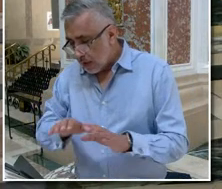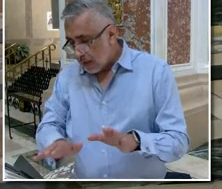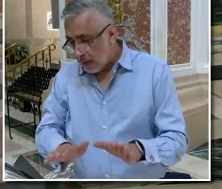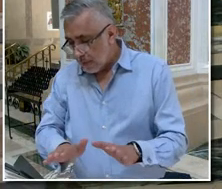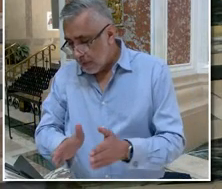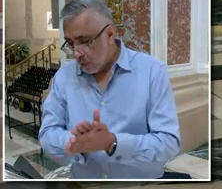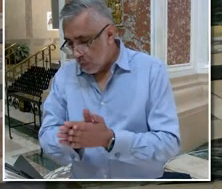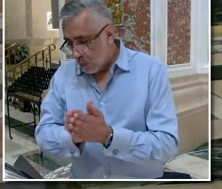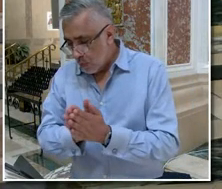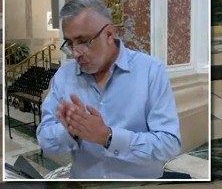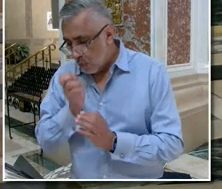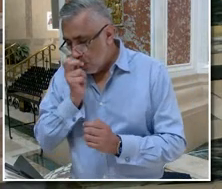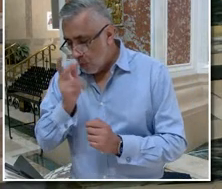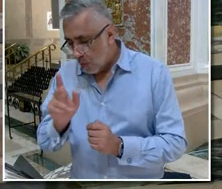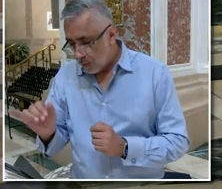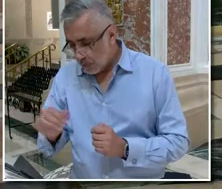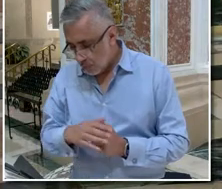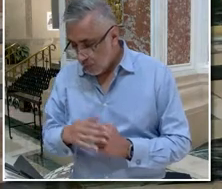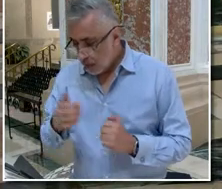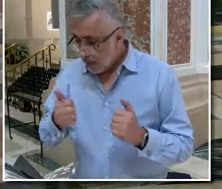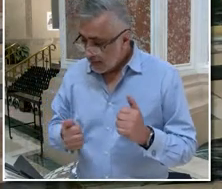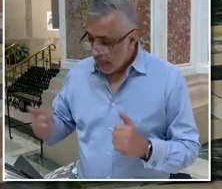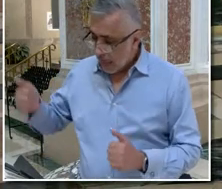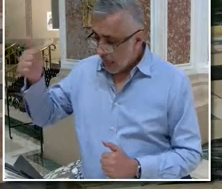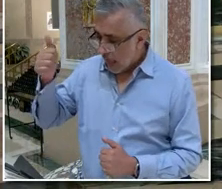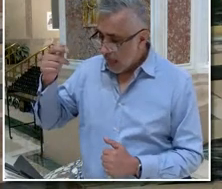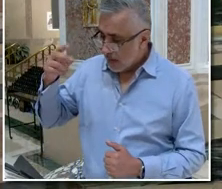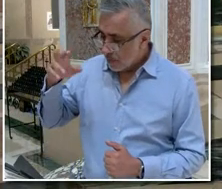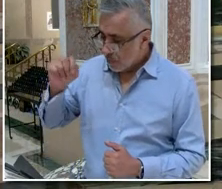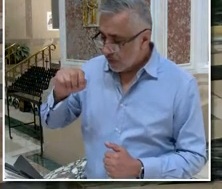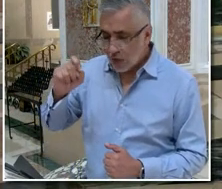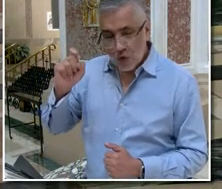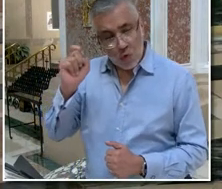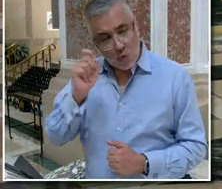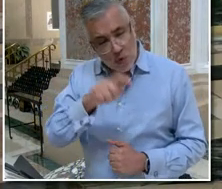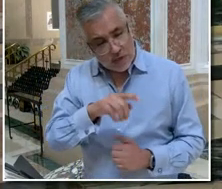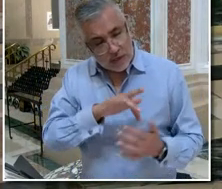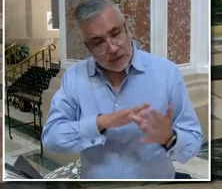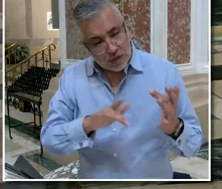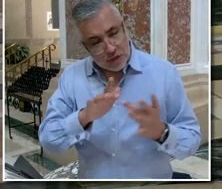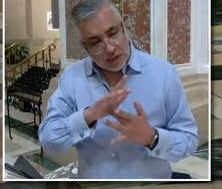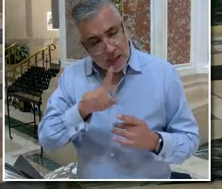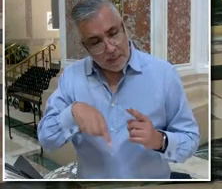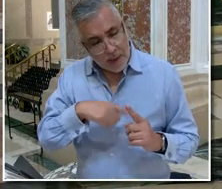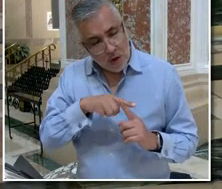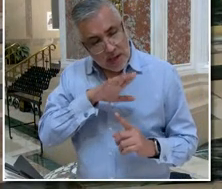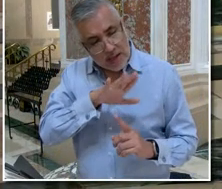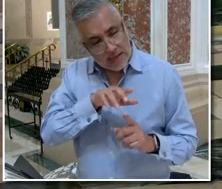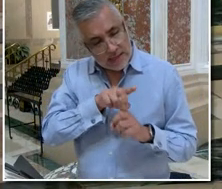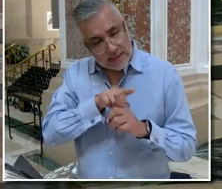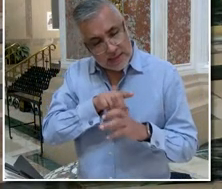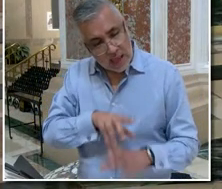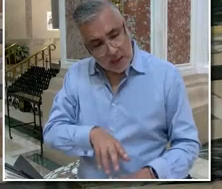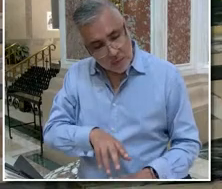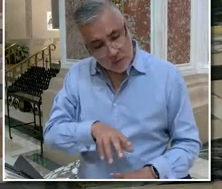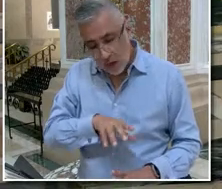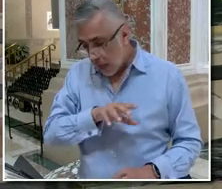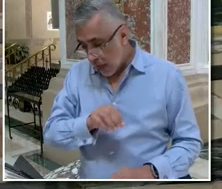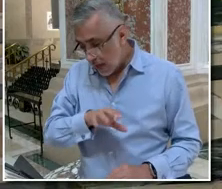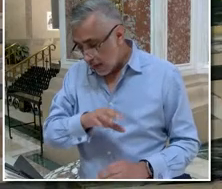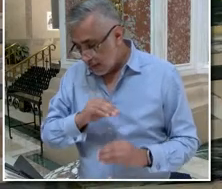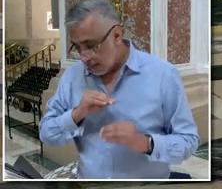warm. The high priest questioned Jesus about his disciples and about his